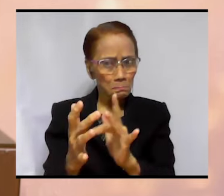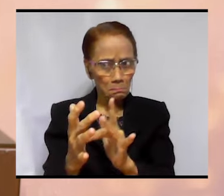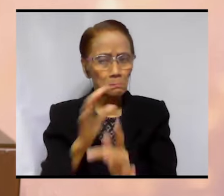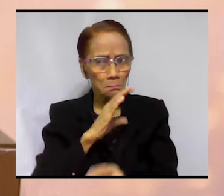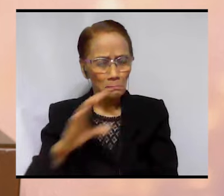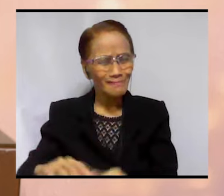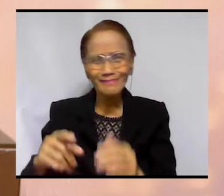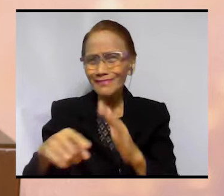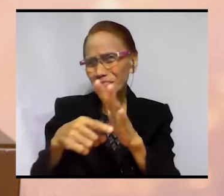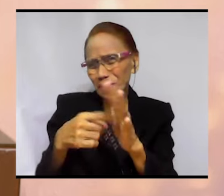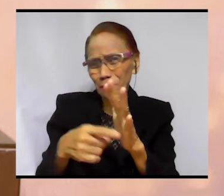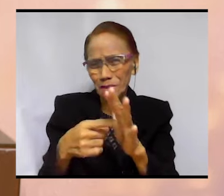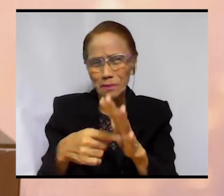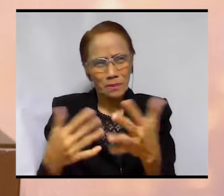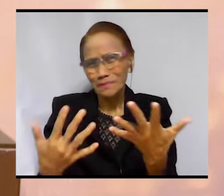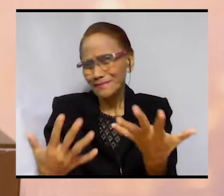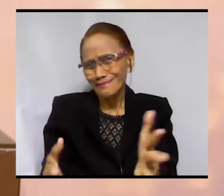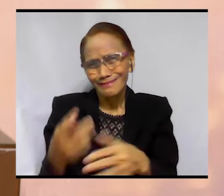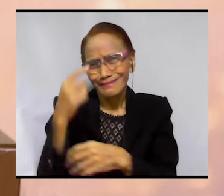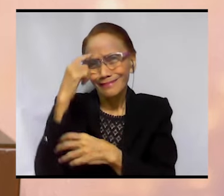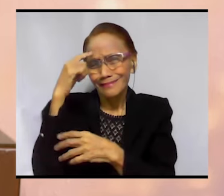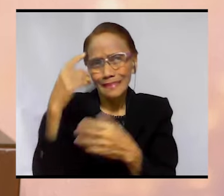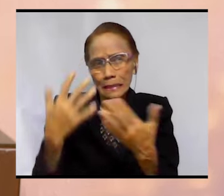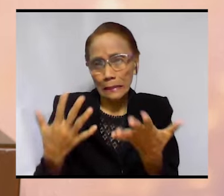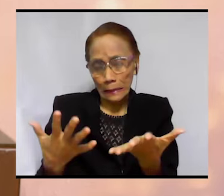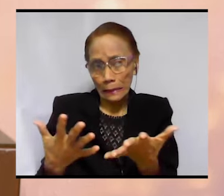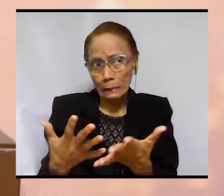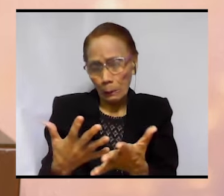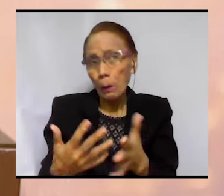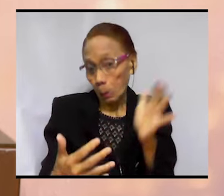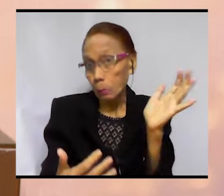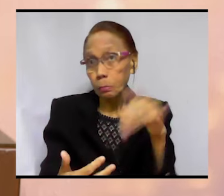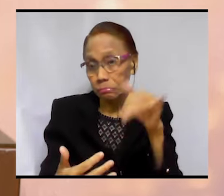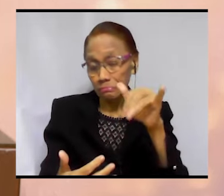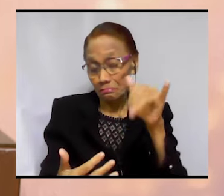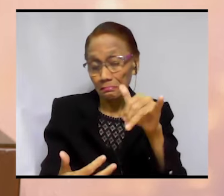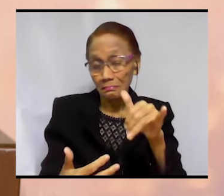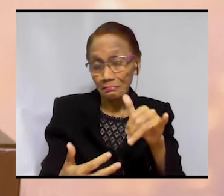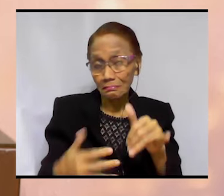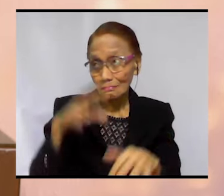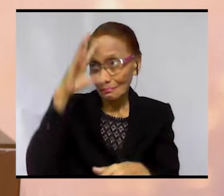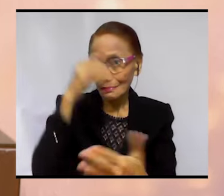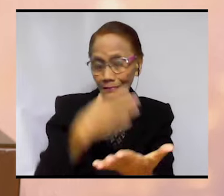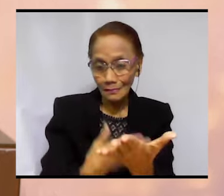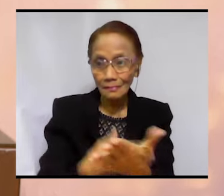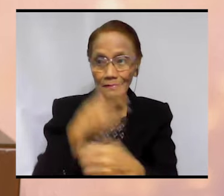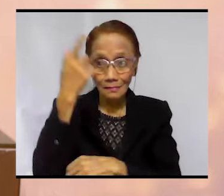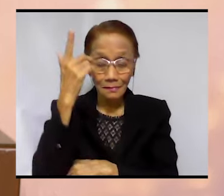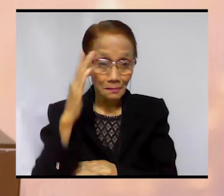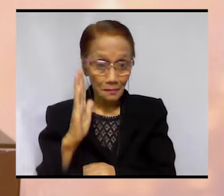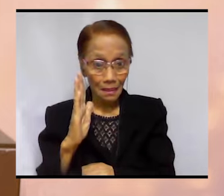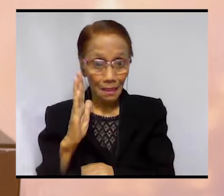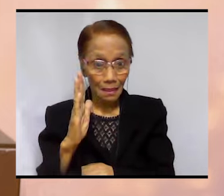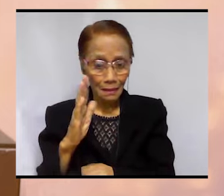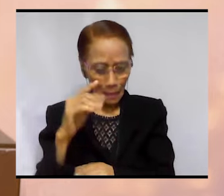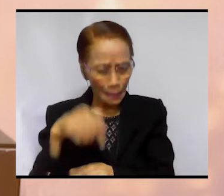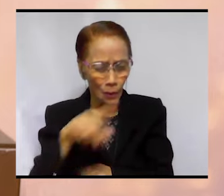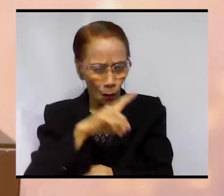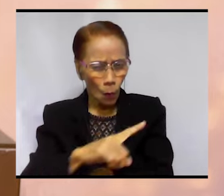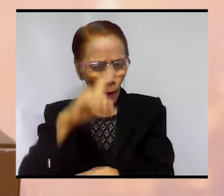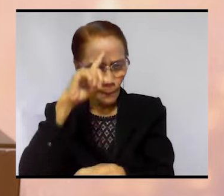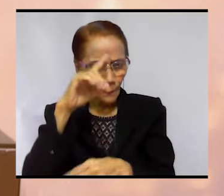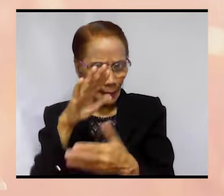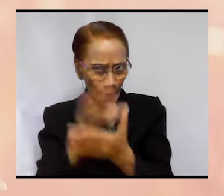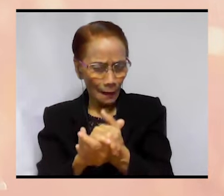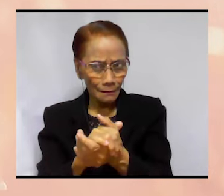we just presume that, yeah, He's the Son of God, and we believe in